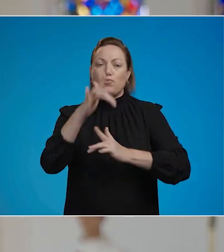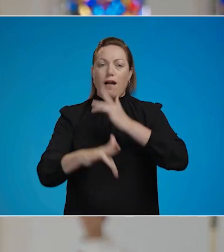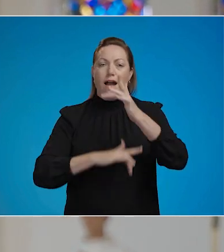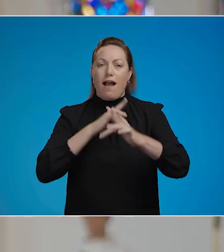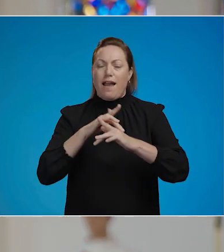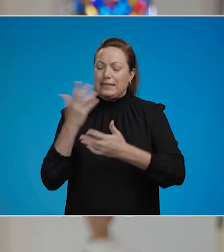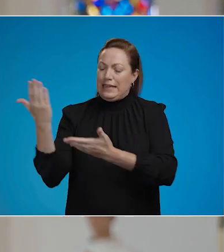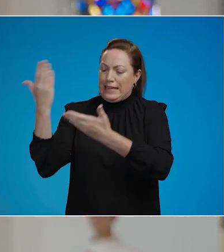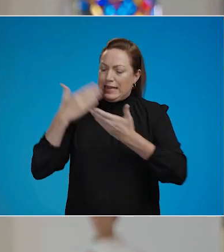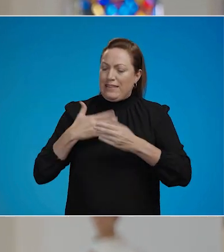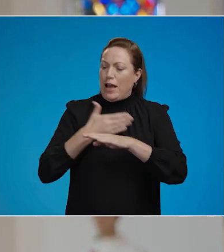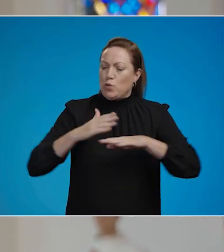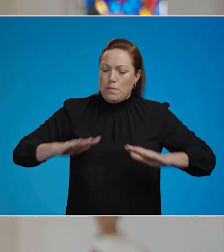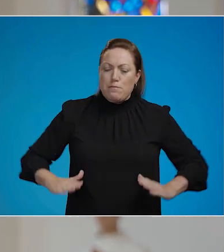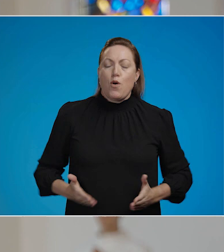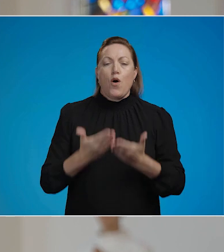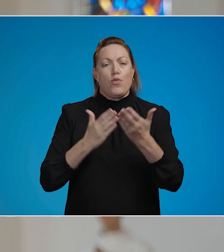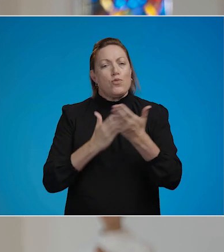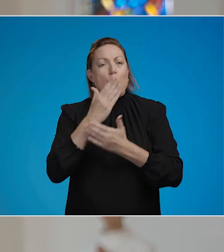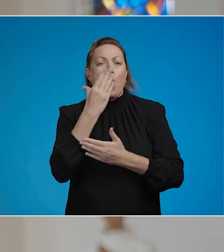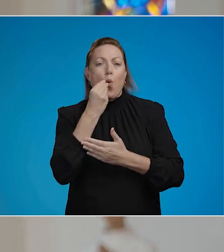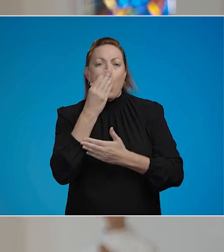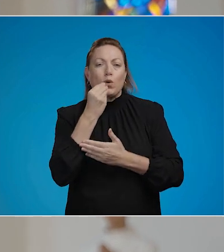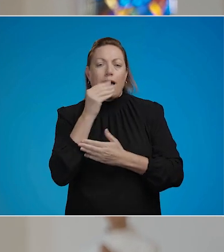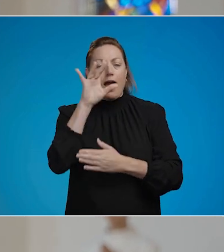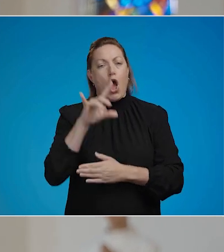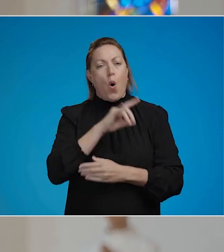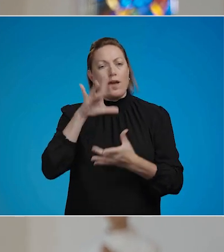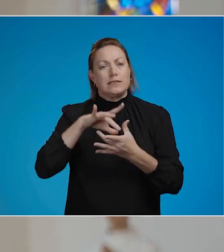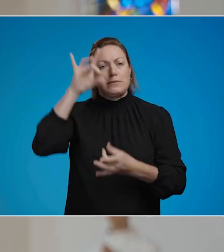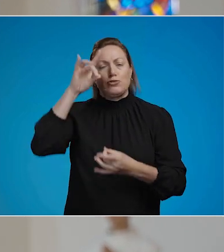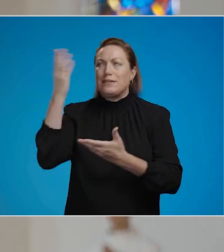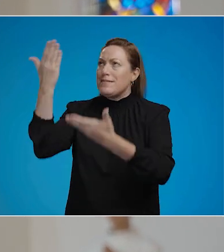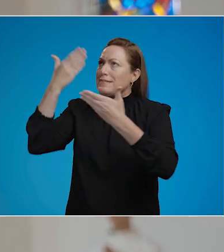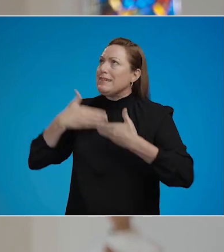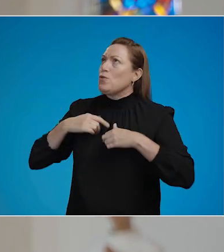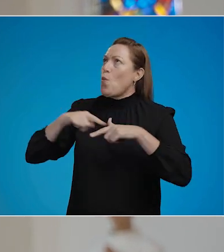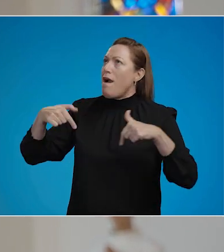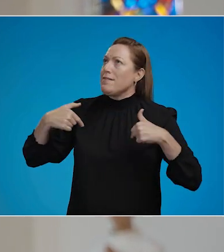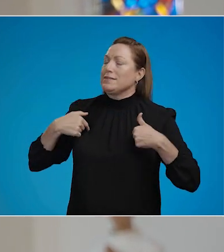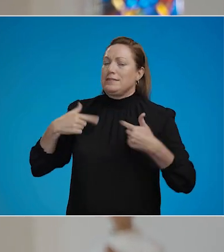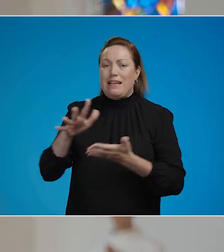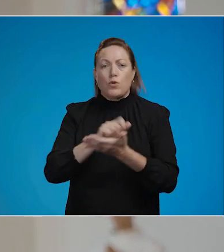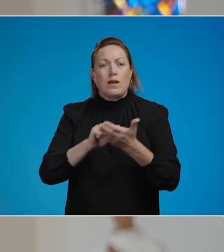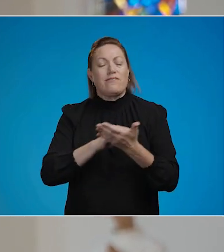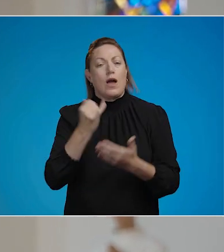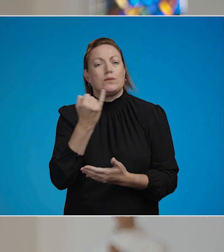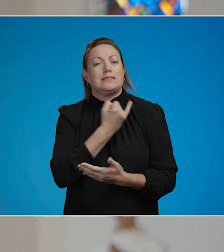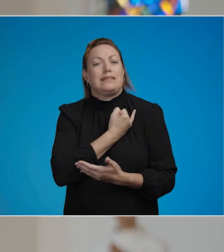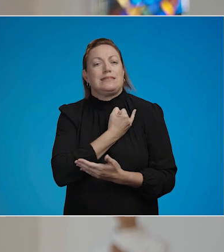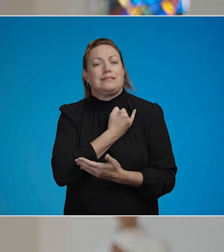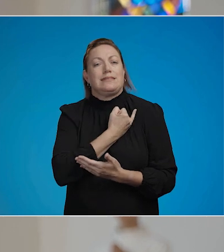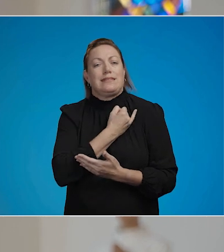us new birth by water and the Holy Spirit, be bestowed on us, forgive our sins, keep us by his